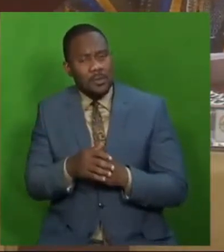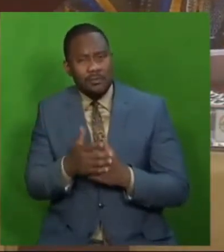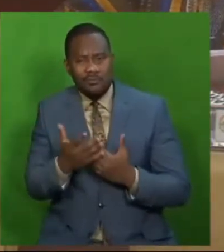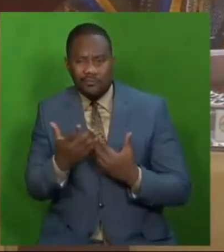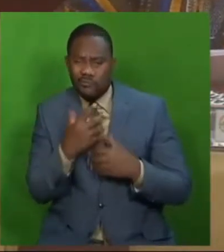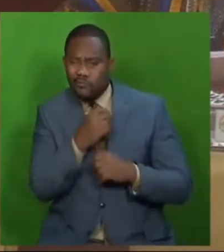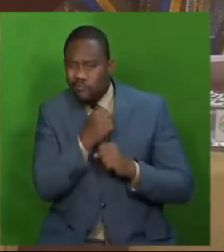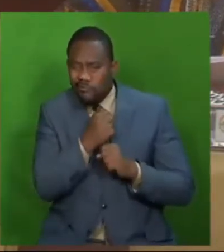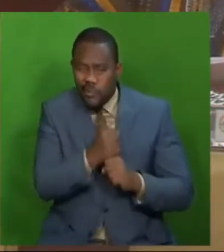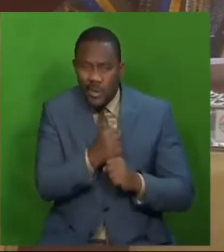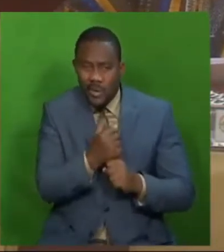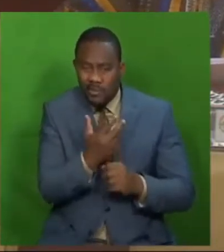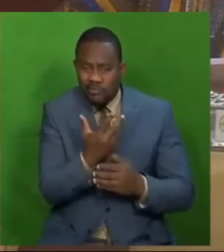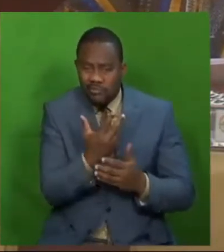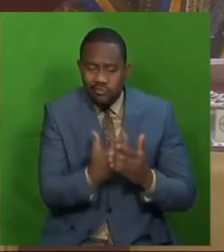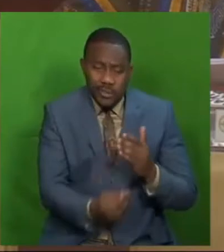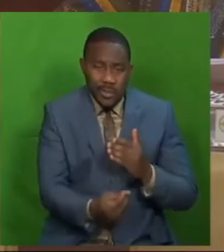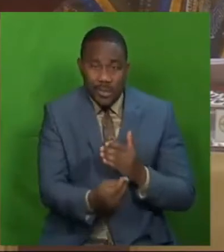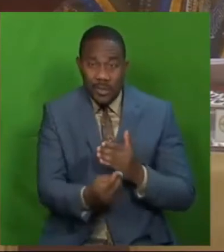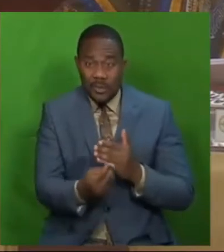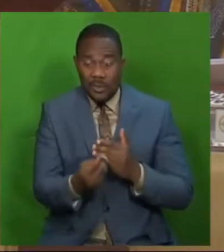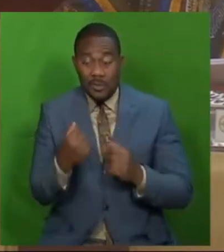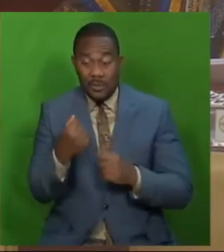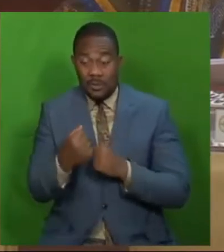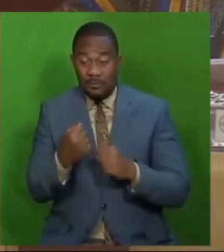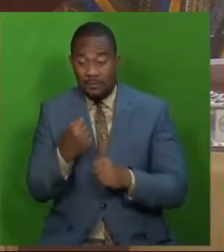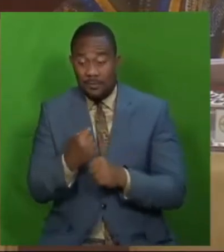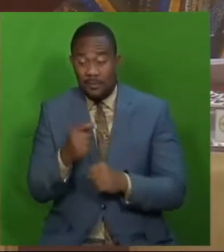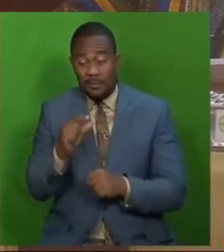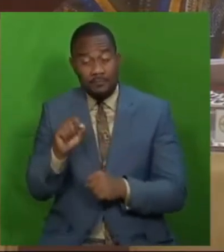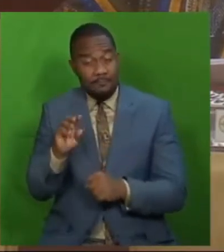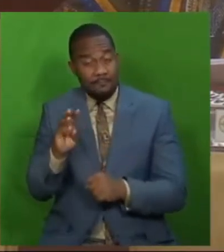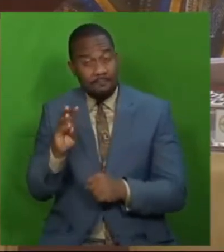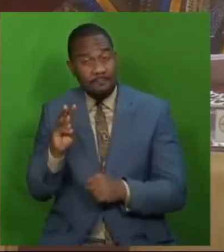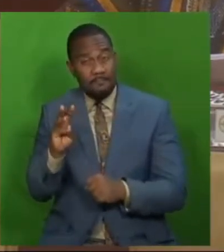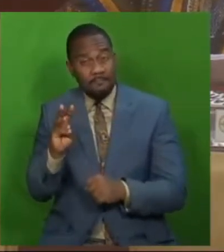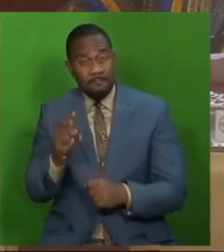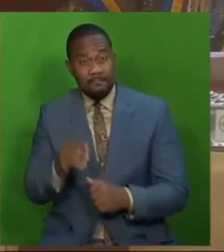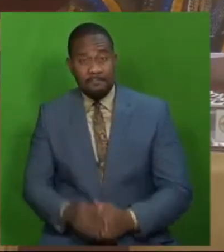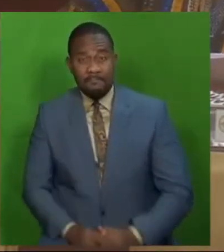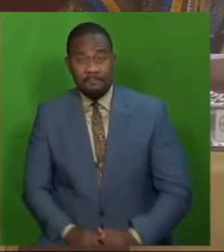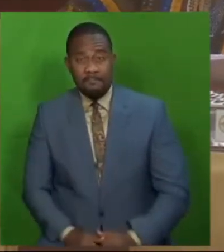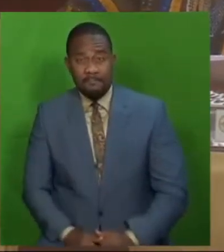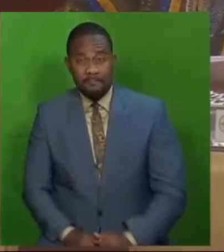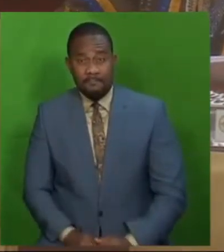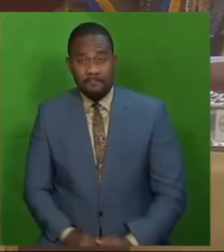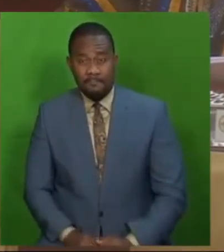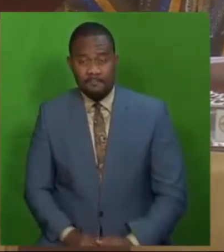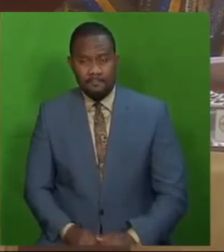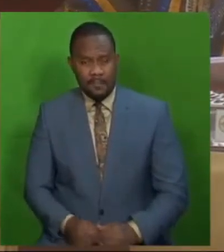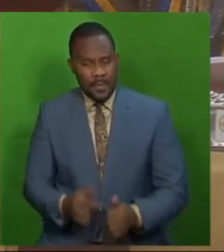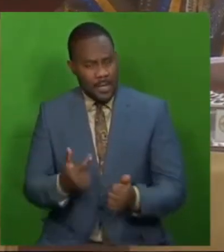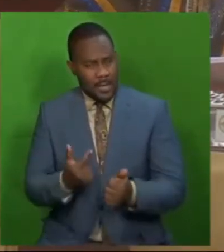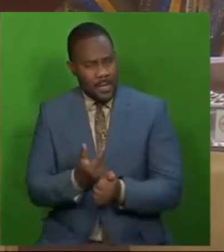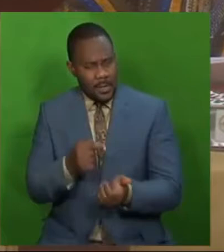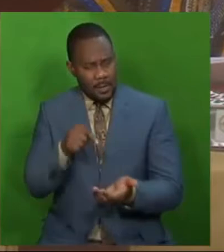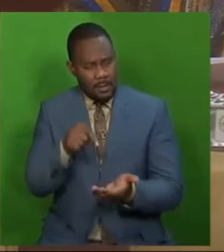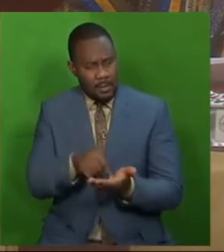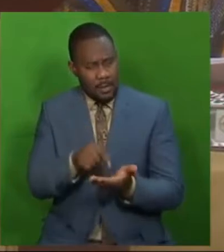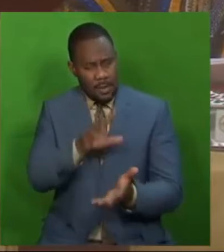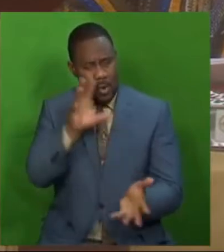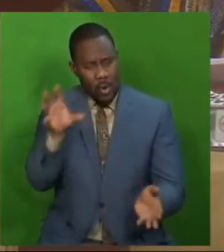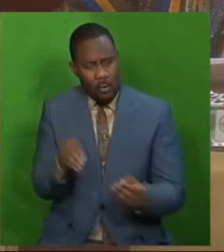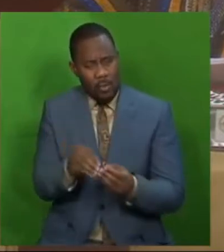Speaker, in 2016, December 2016, the total debt of our nation stood